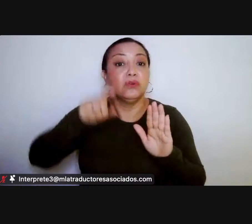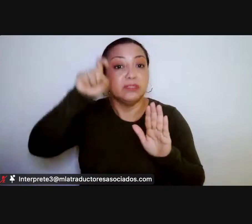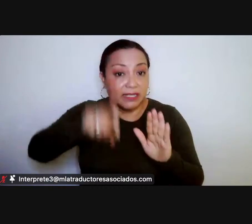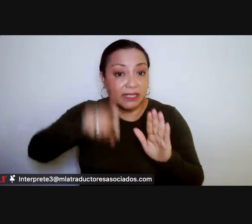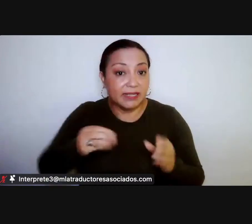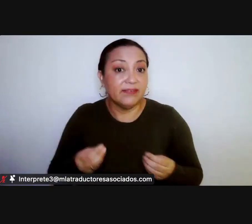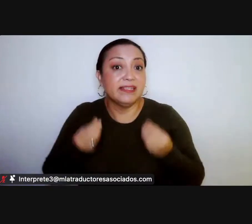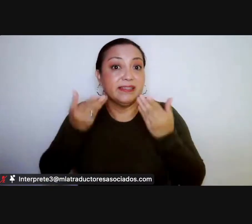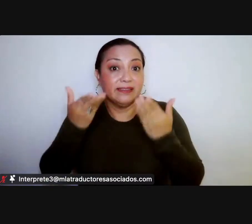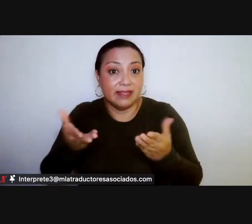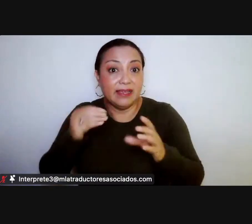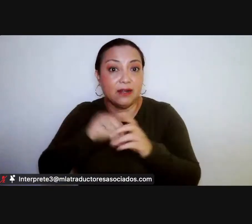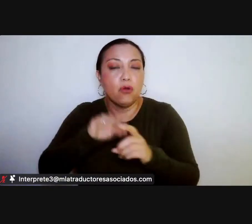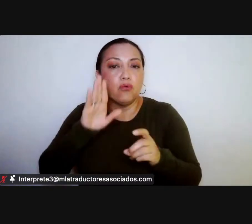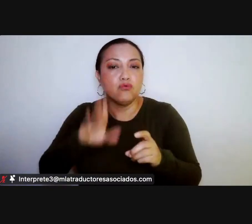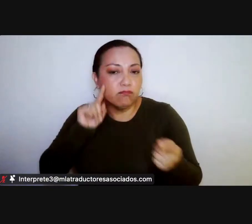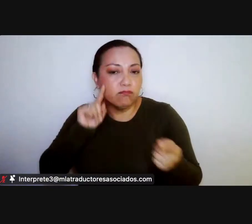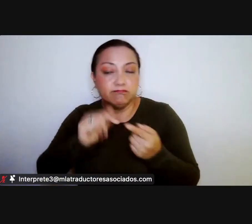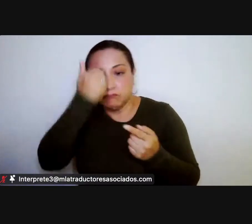and supranational